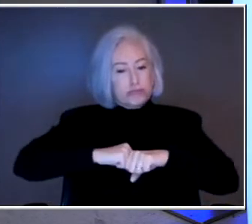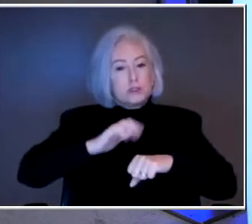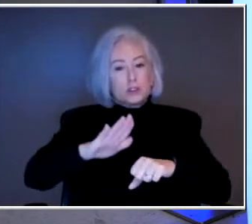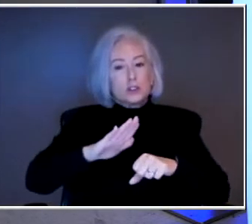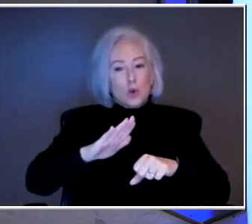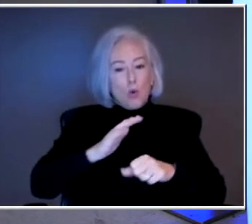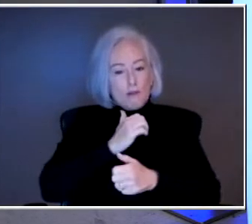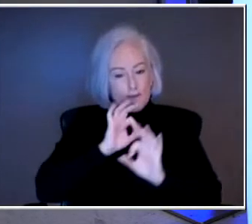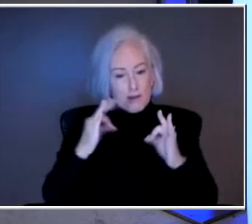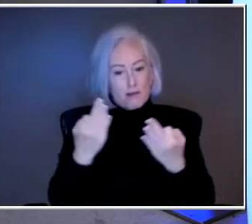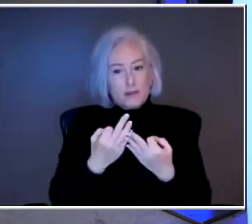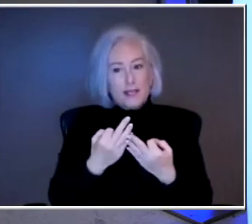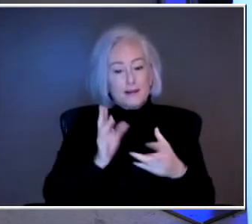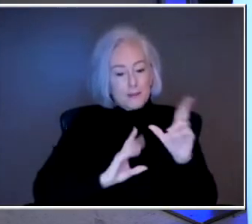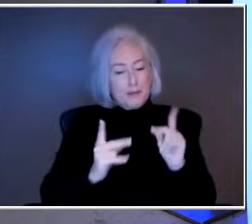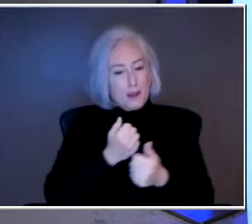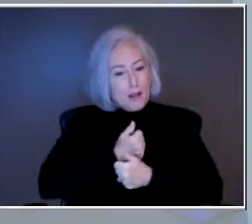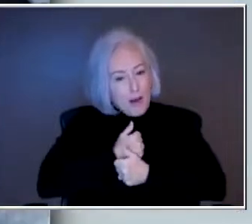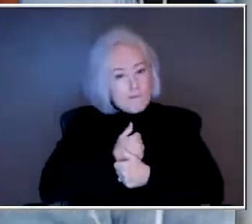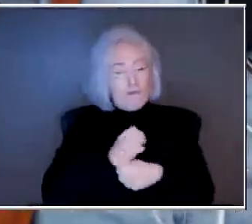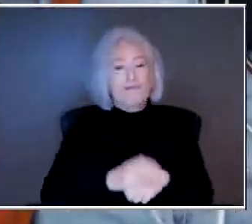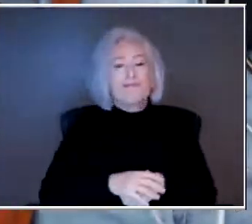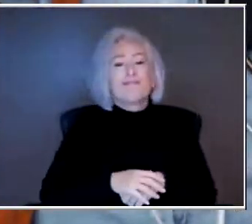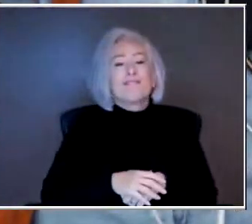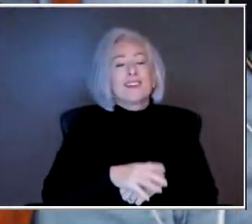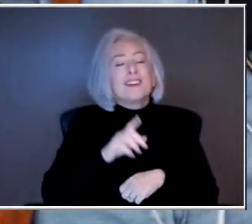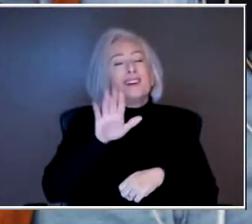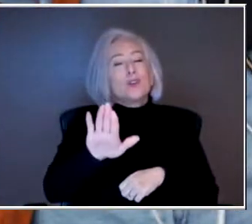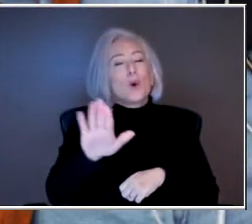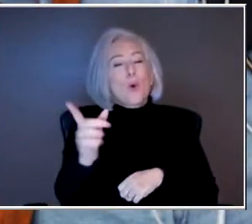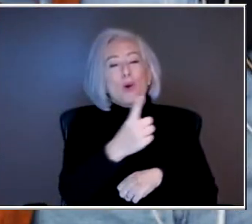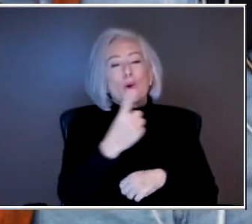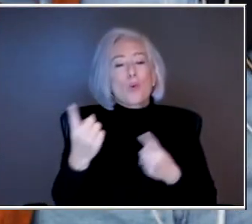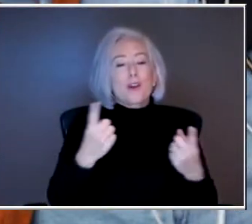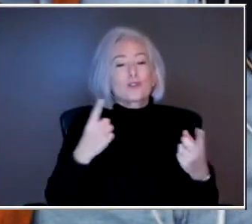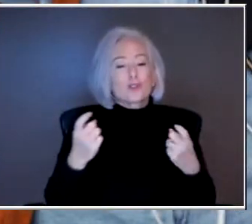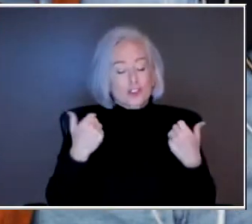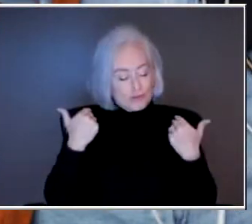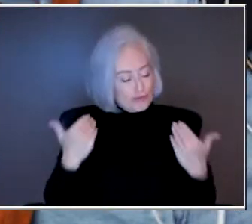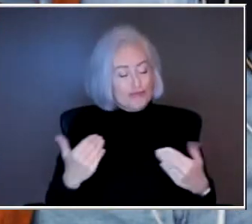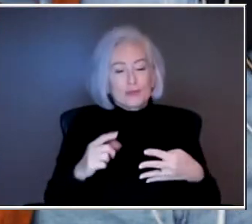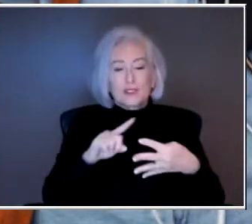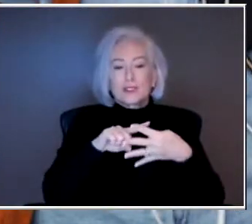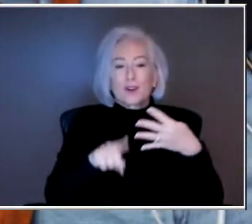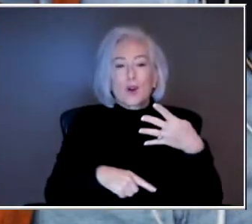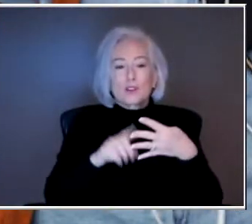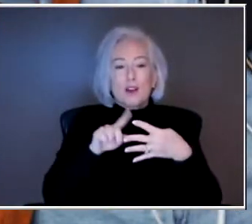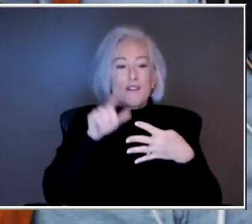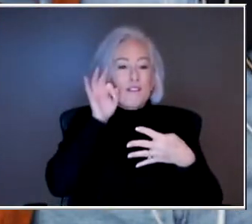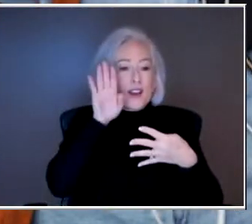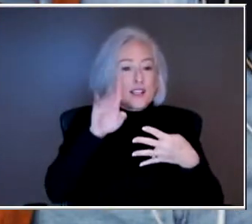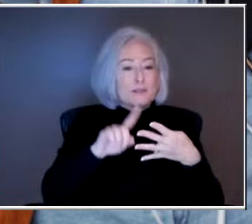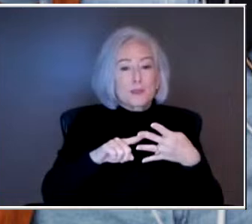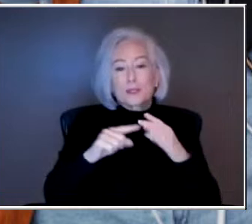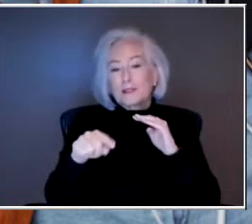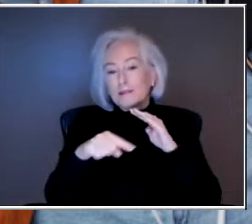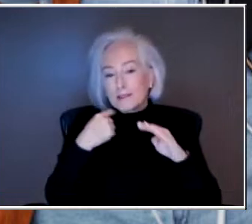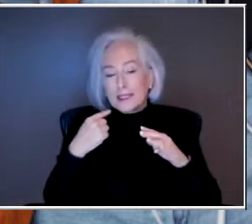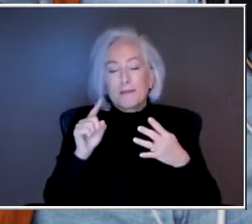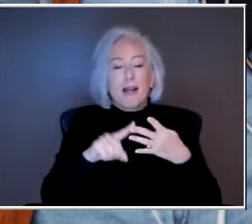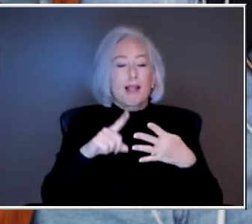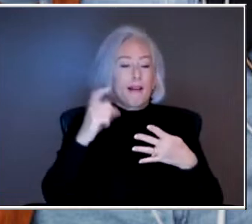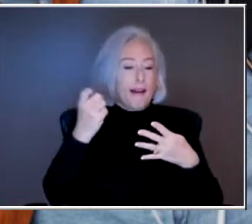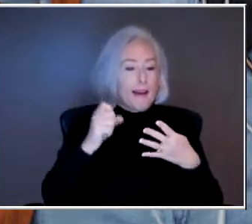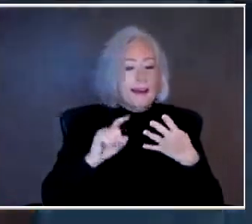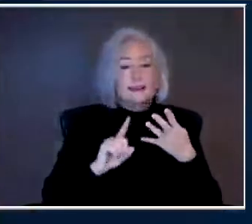Be sure to ask your questions. You can use the chat on YouTube or Facebook. You can tweet us or email the Medical News Network. Info is right there on your screen. Let's get our